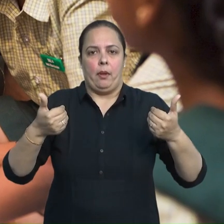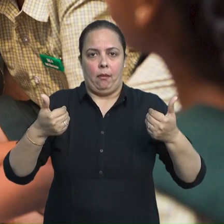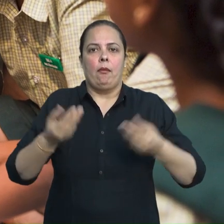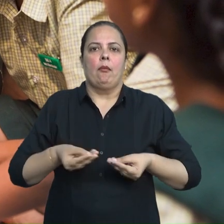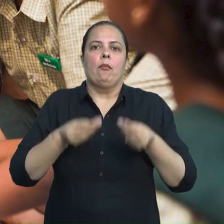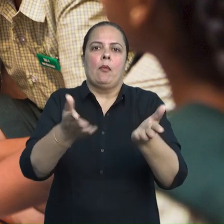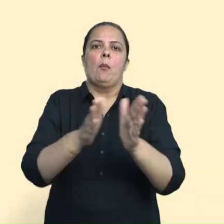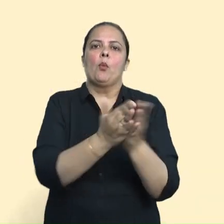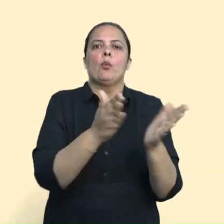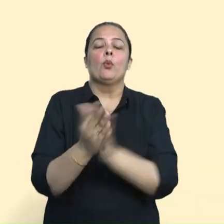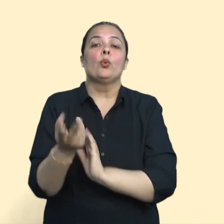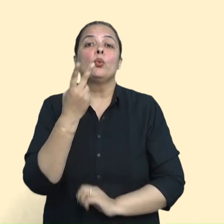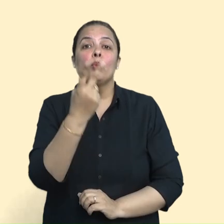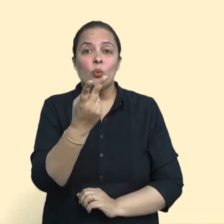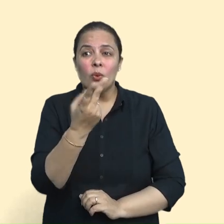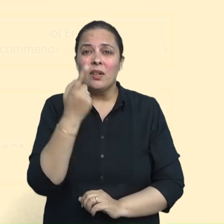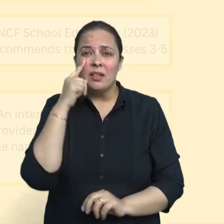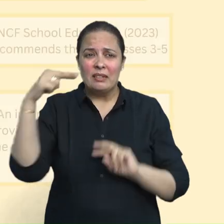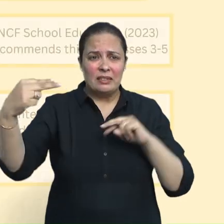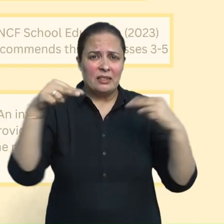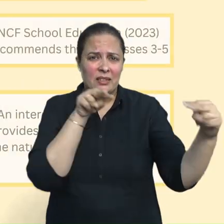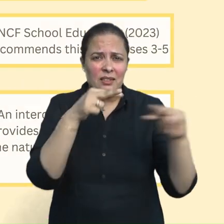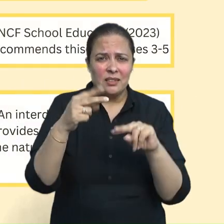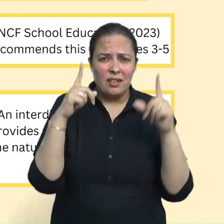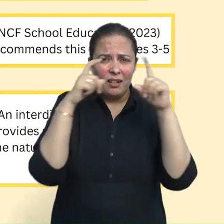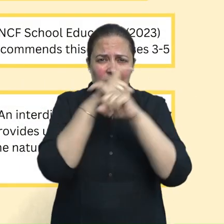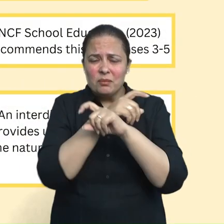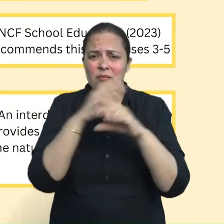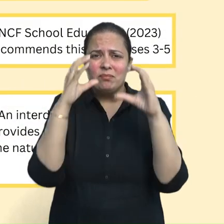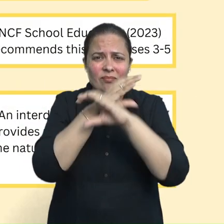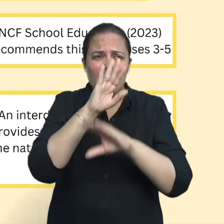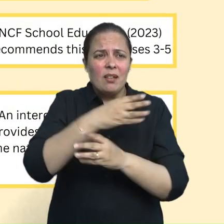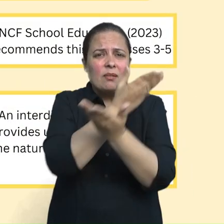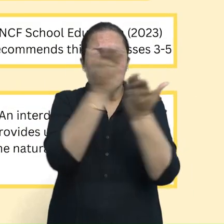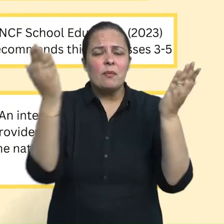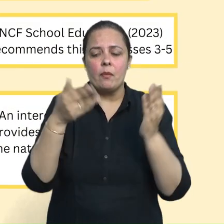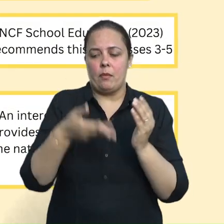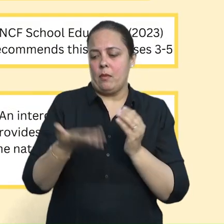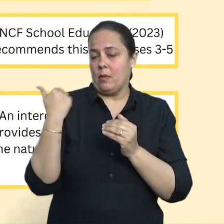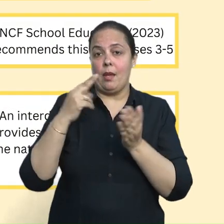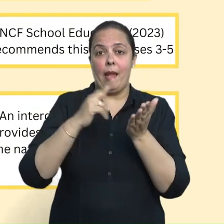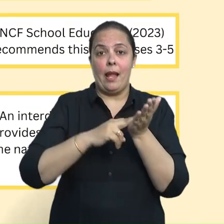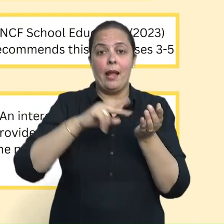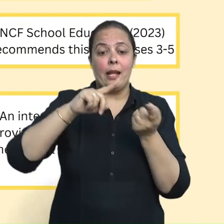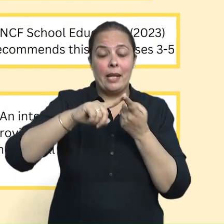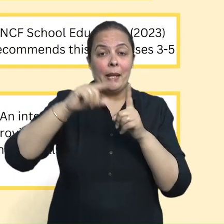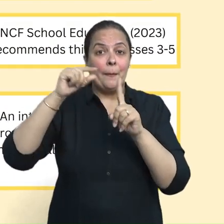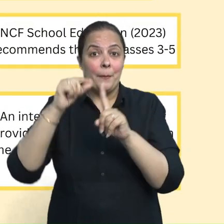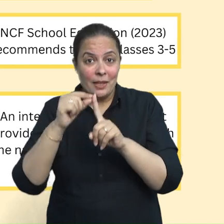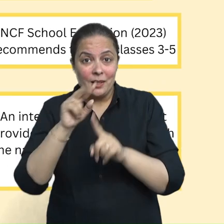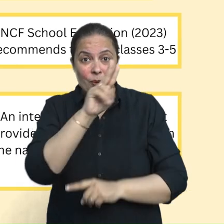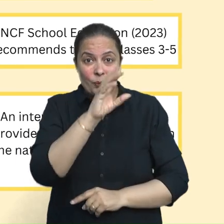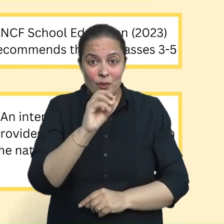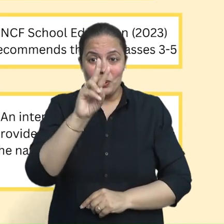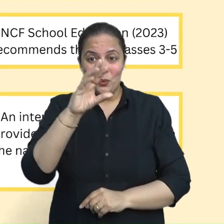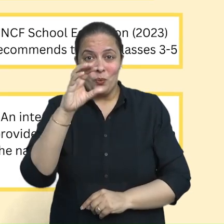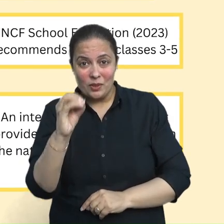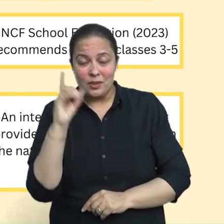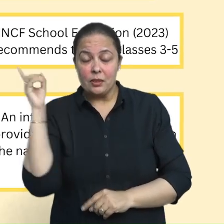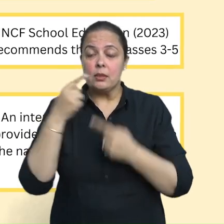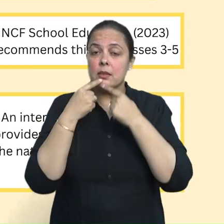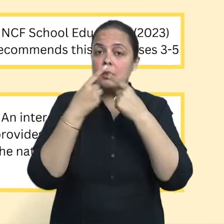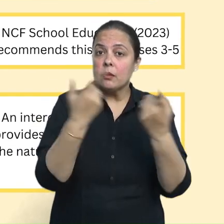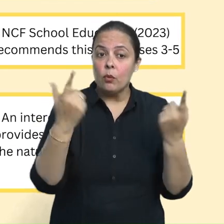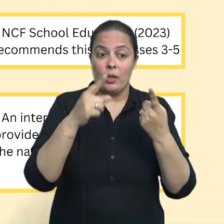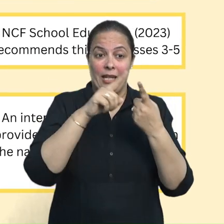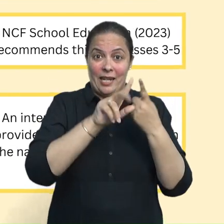interpretations, the National Education Policy 2020 has recommended replacing EVS